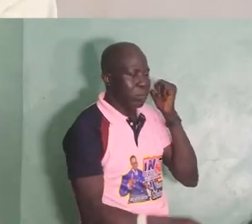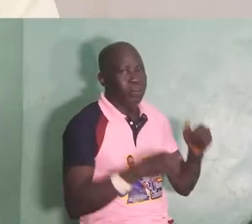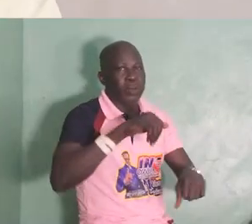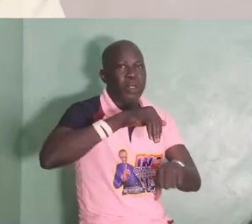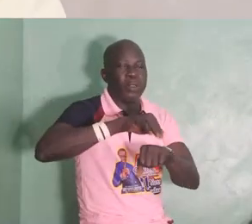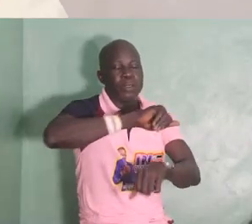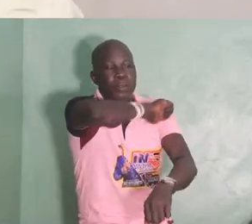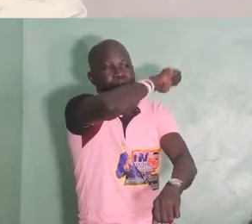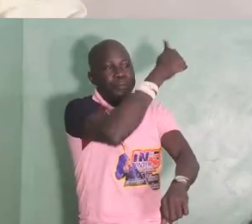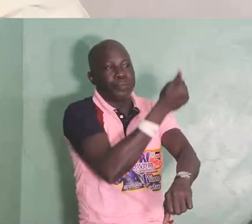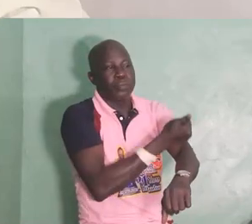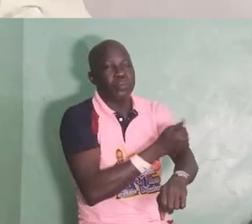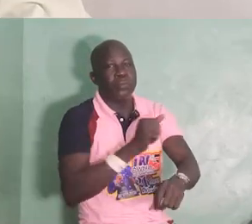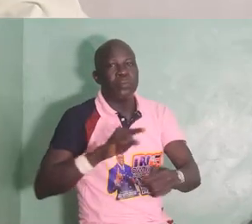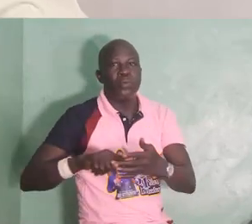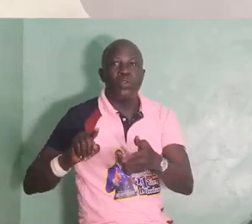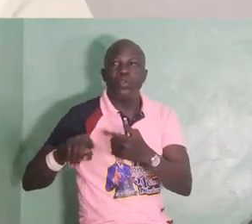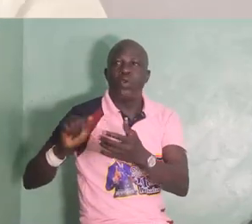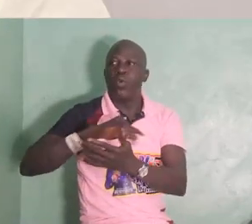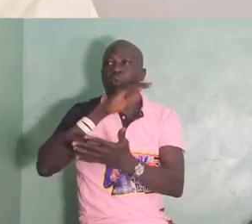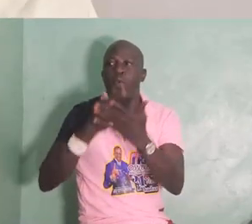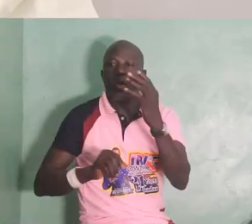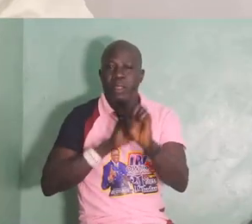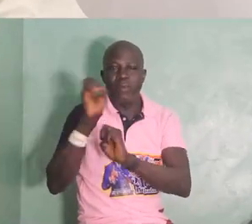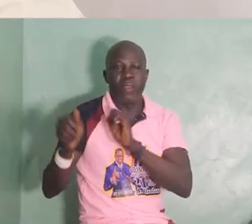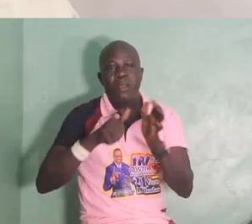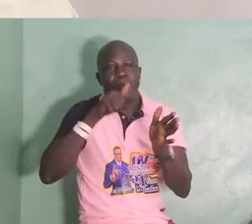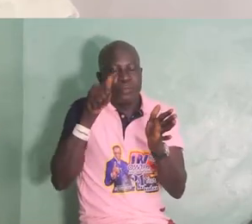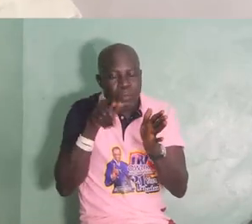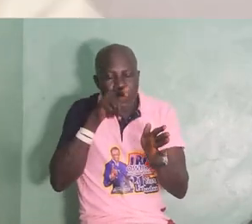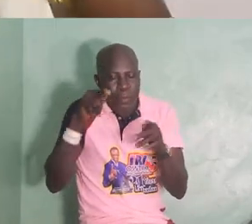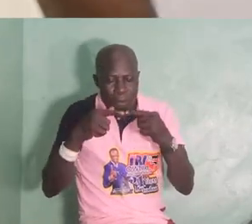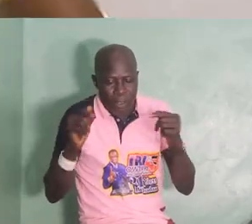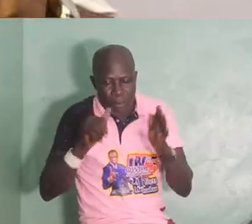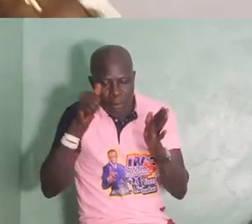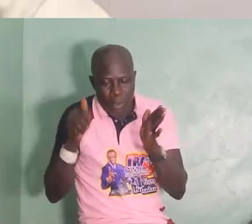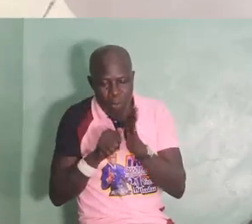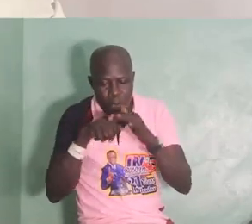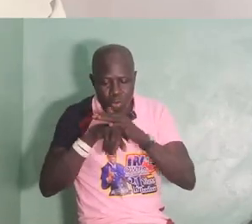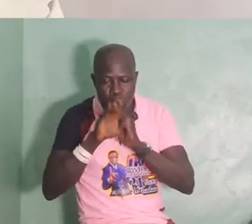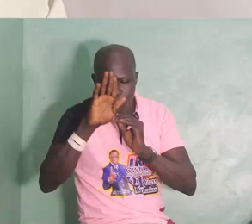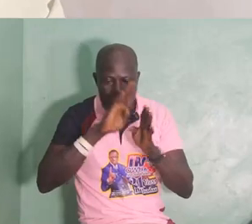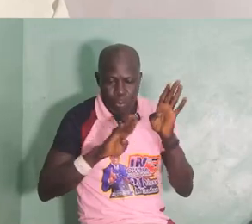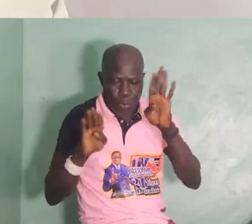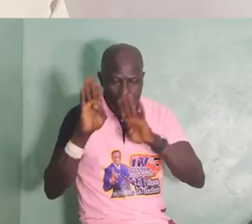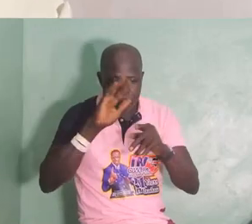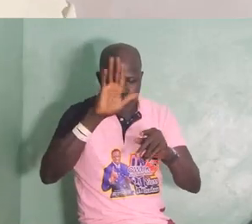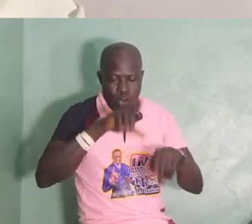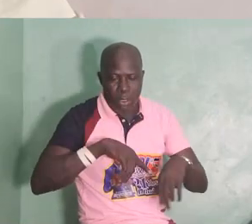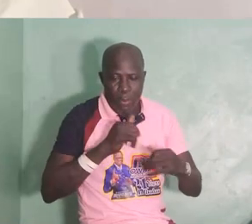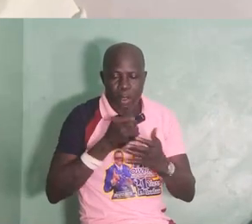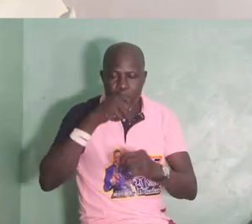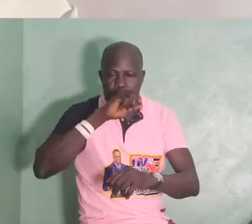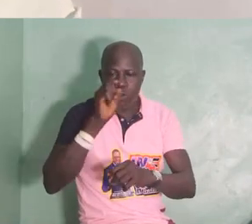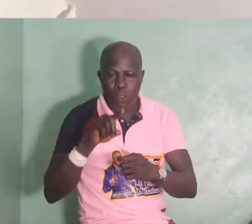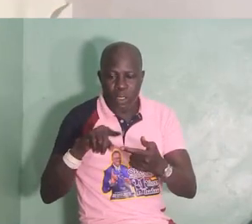I send forth authority. Oh, ti aye fi pamo si ola. What the enemy has kept in your body? Don damu aye. Tormenting your life. Mo pa ni ase.